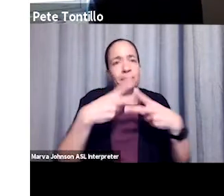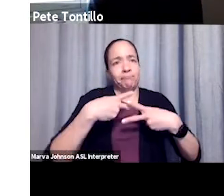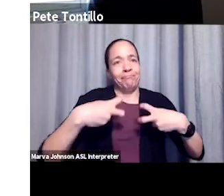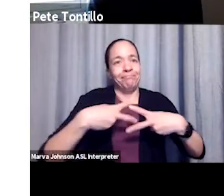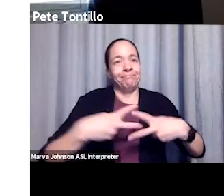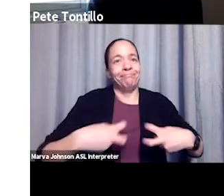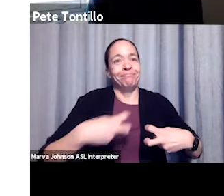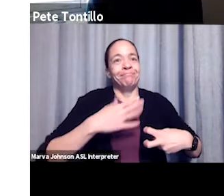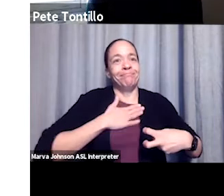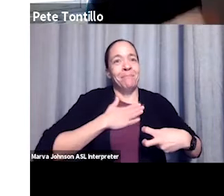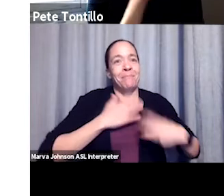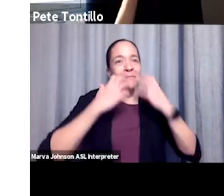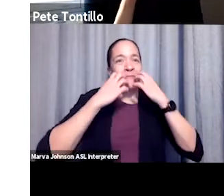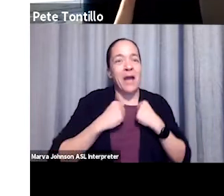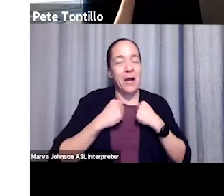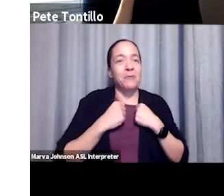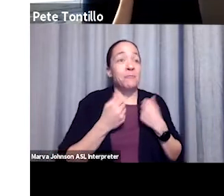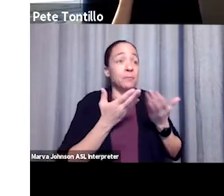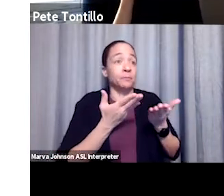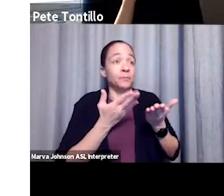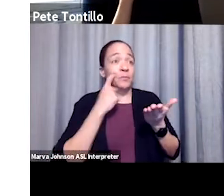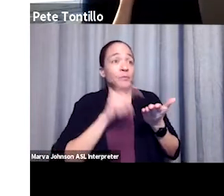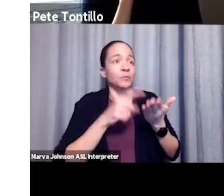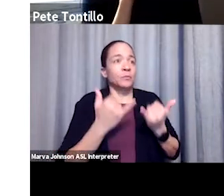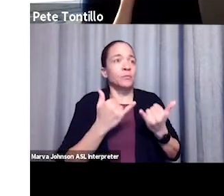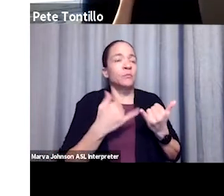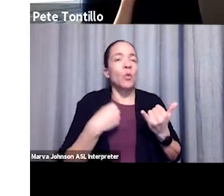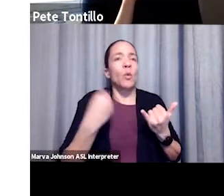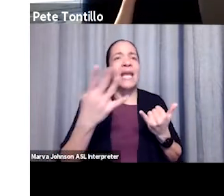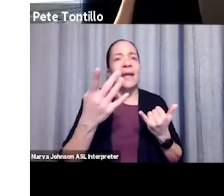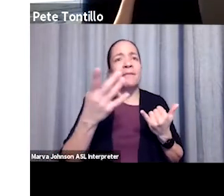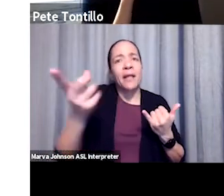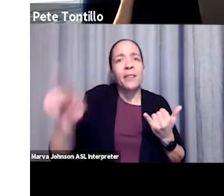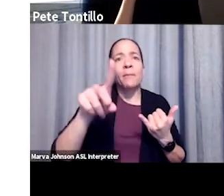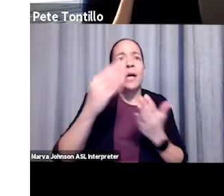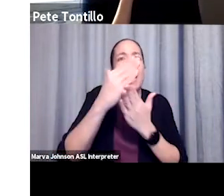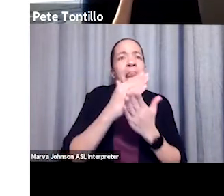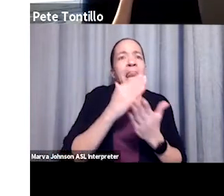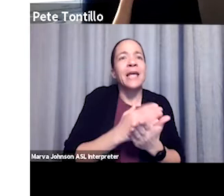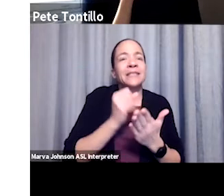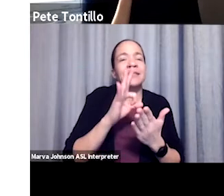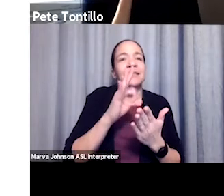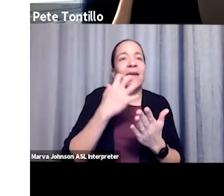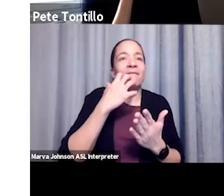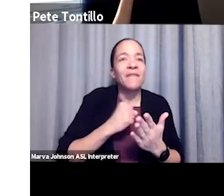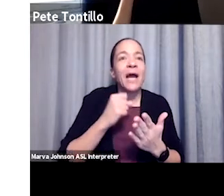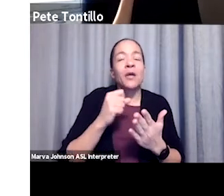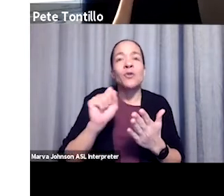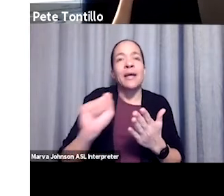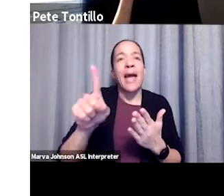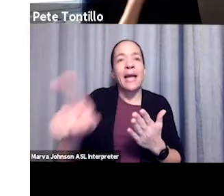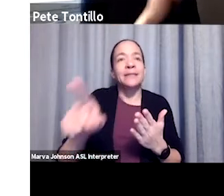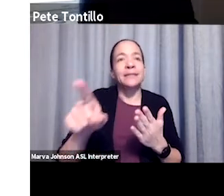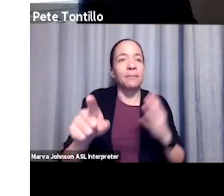Americans hold dear. What you're seeing right now is we gave respondents a list of values shown here on the left and asked them to rate on a scale of 0 to